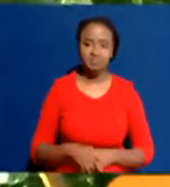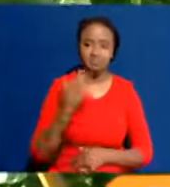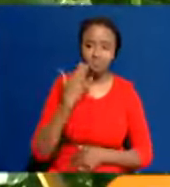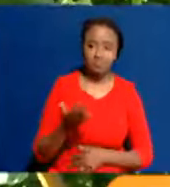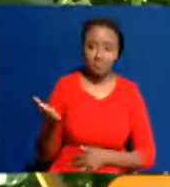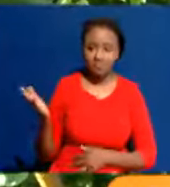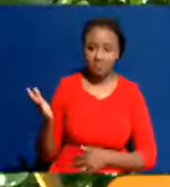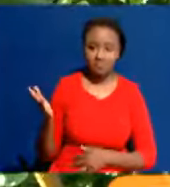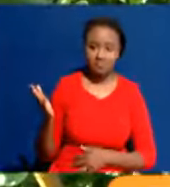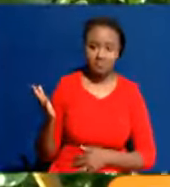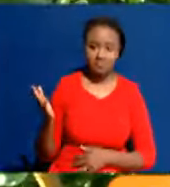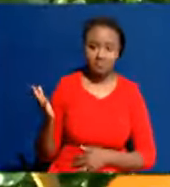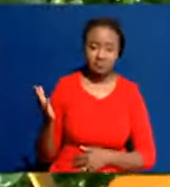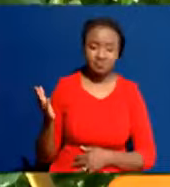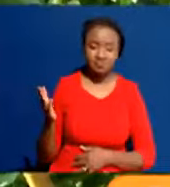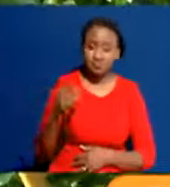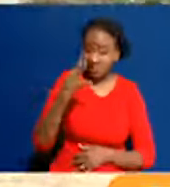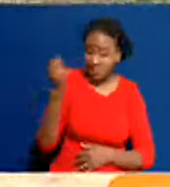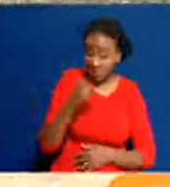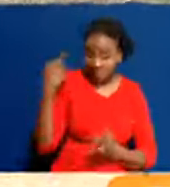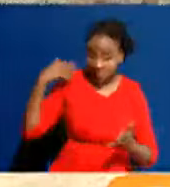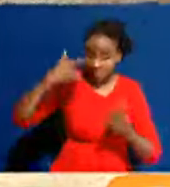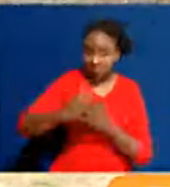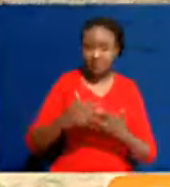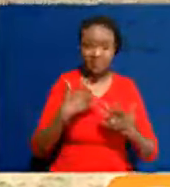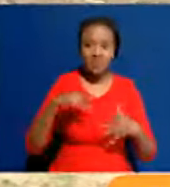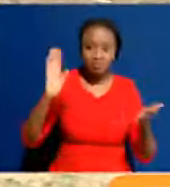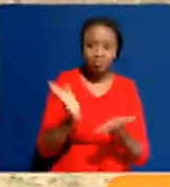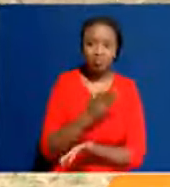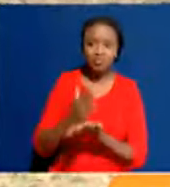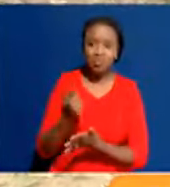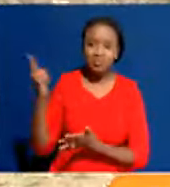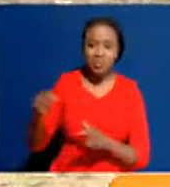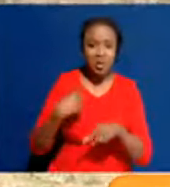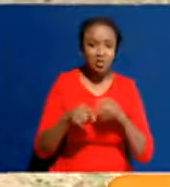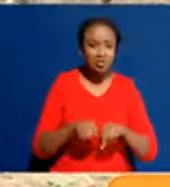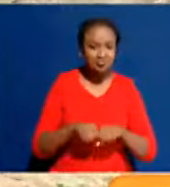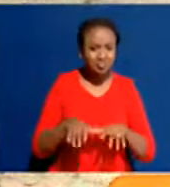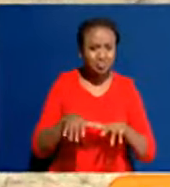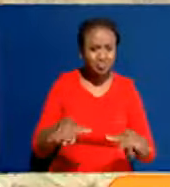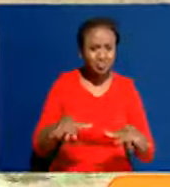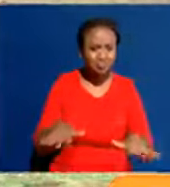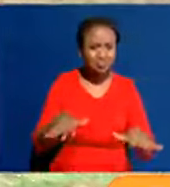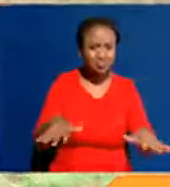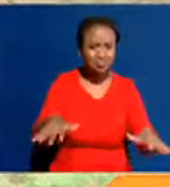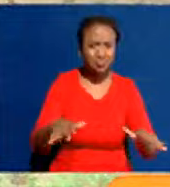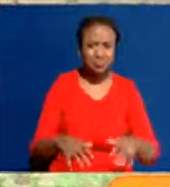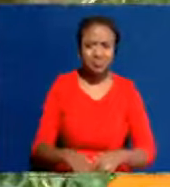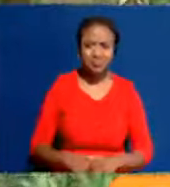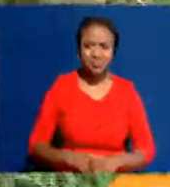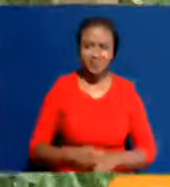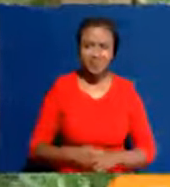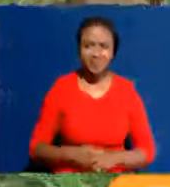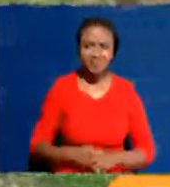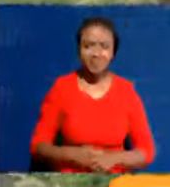over the last 3 months, with residents claiming that the monkey population has grown exponentially. The